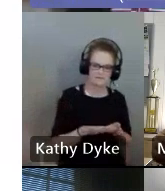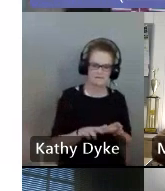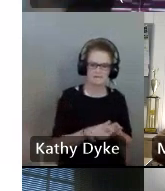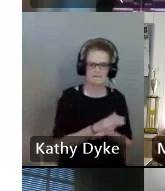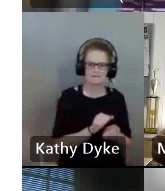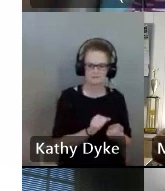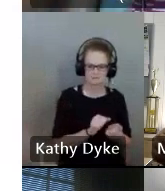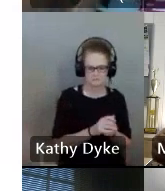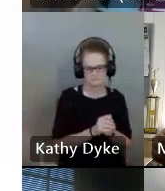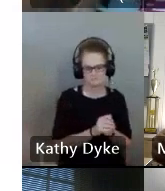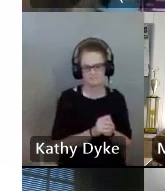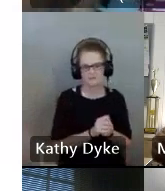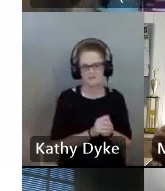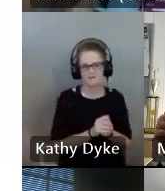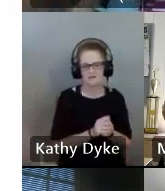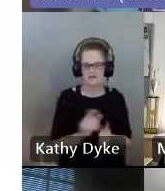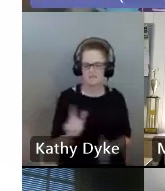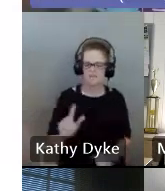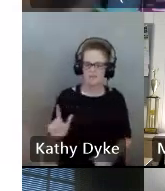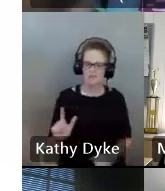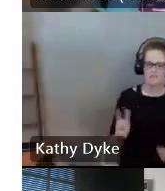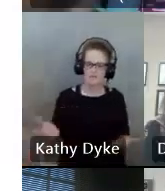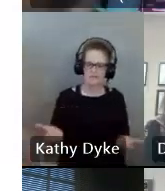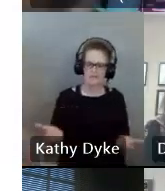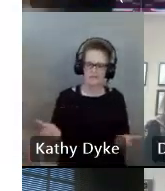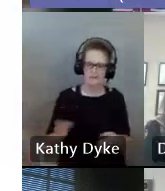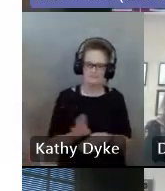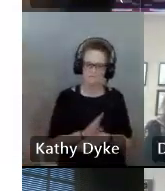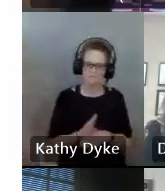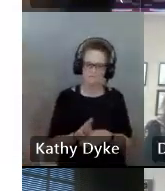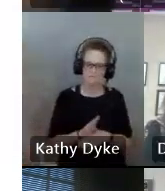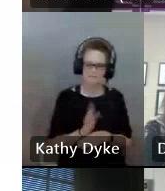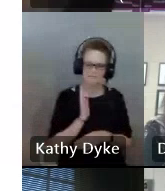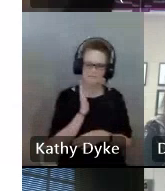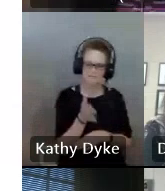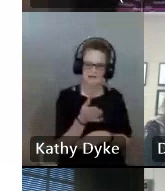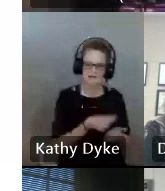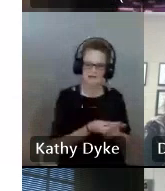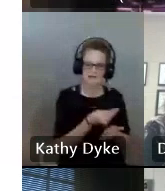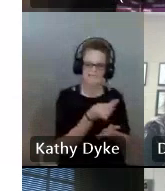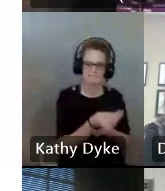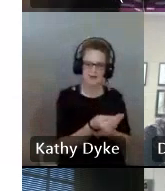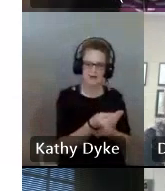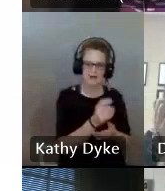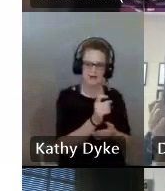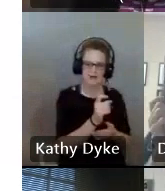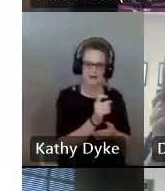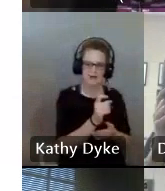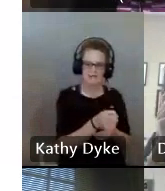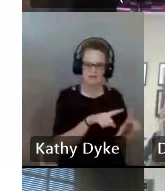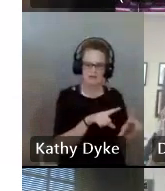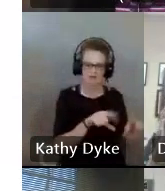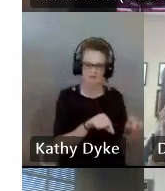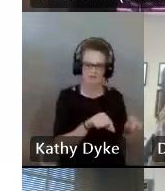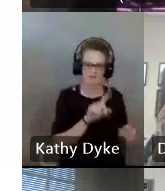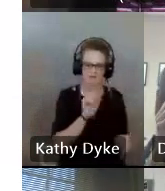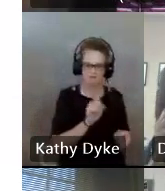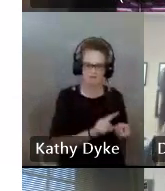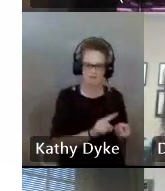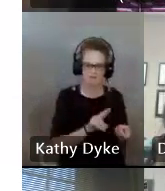Louisville, and there are some businesses that will buy gift cards at a reduced